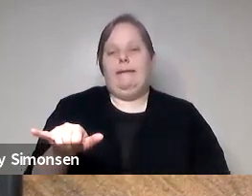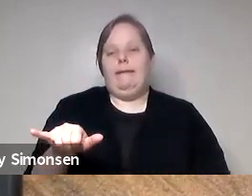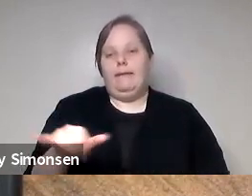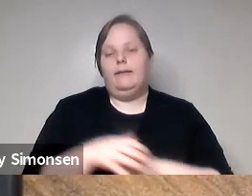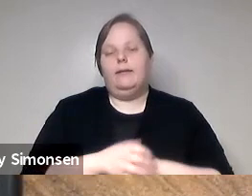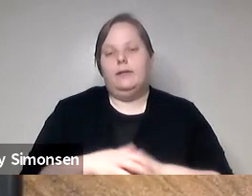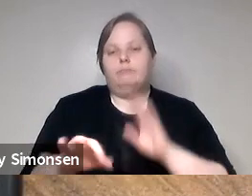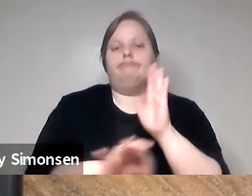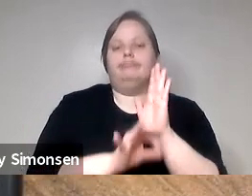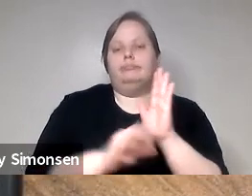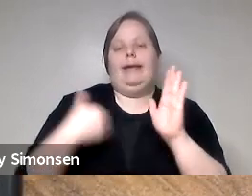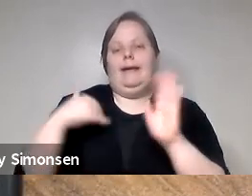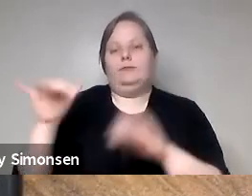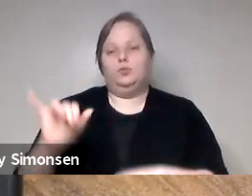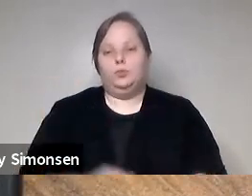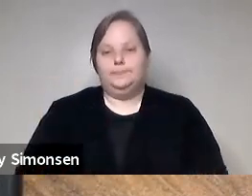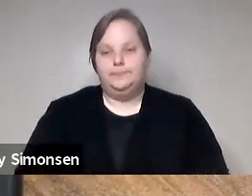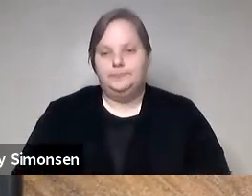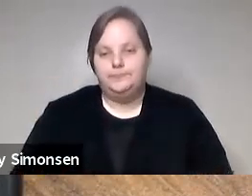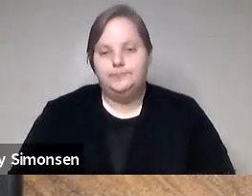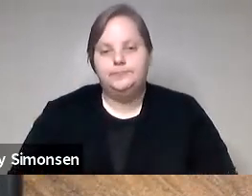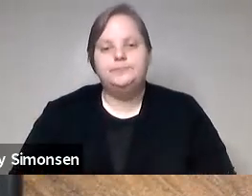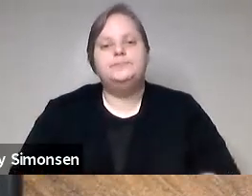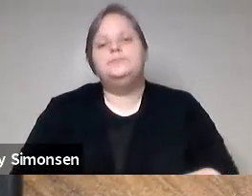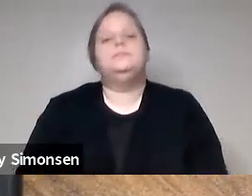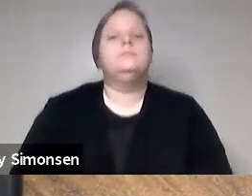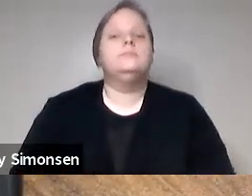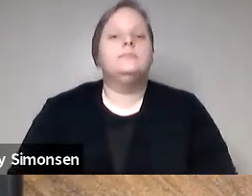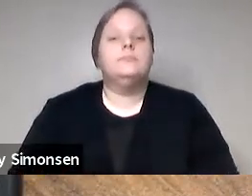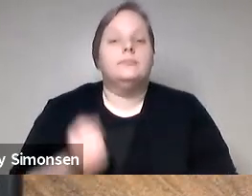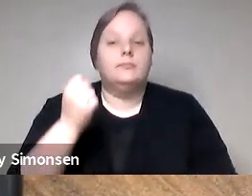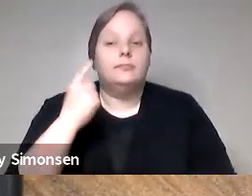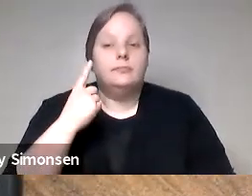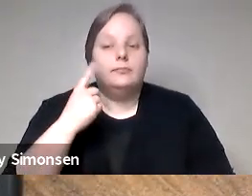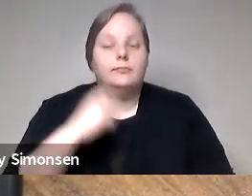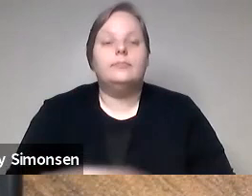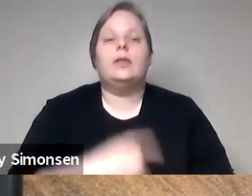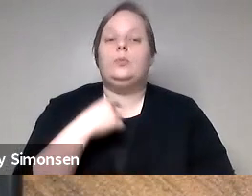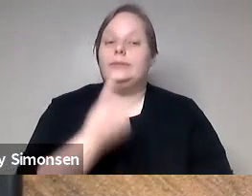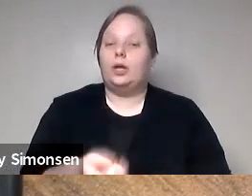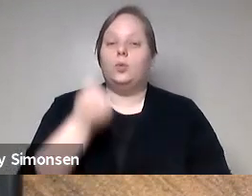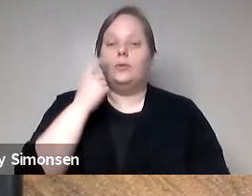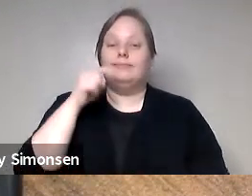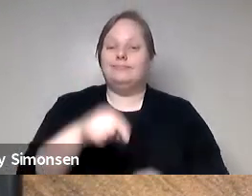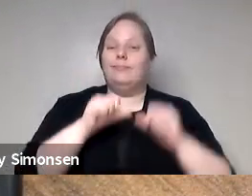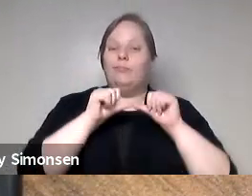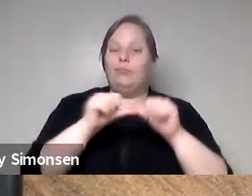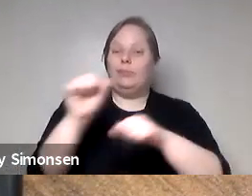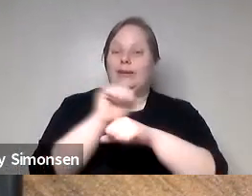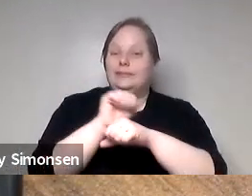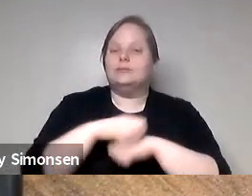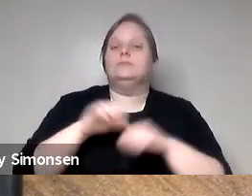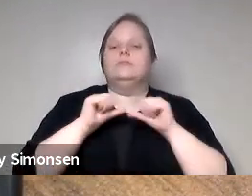remote. And that's those. Now, I will tell you again, we're looking at permanent, durable dots,